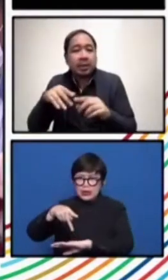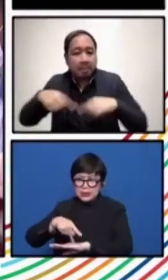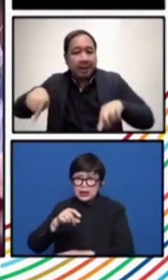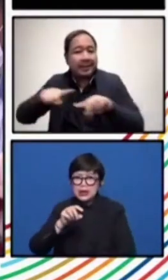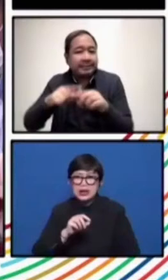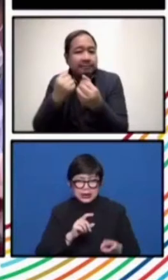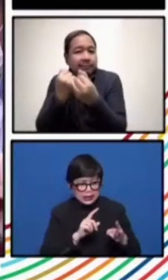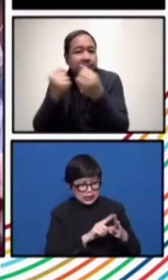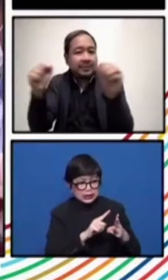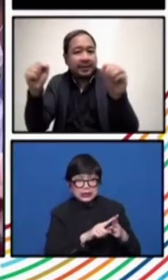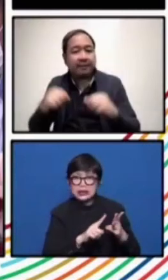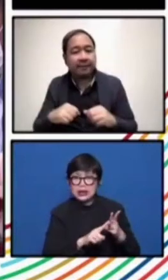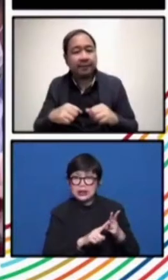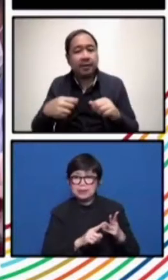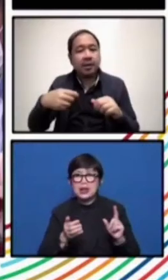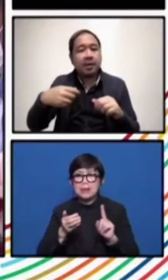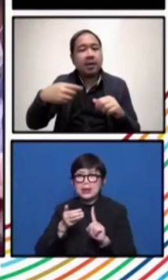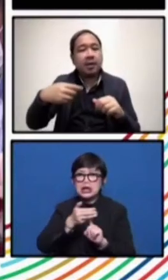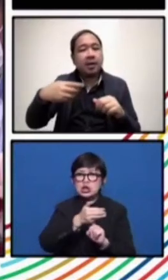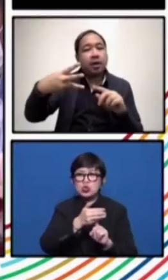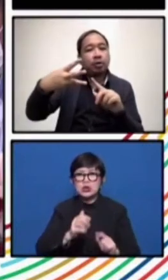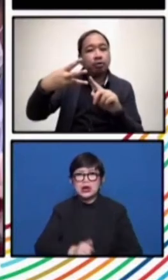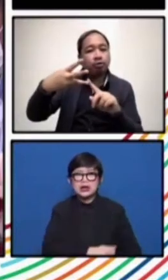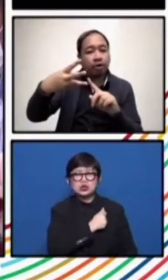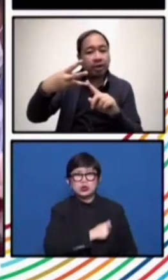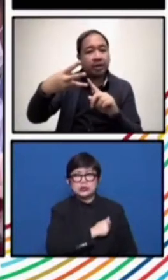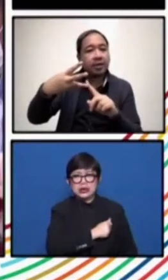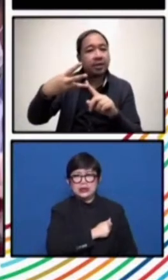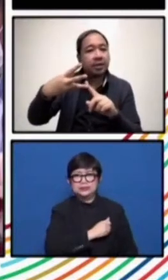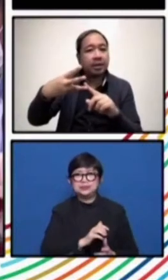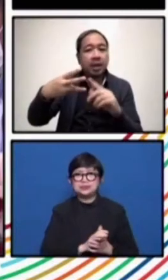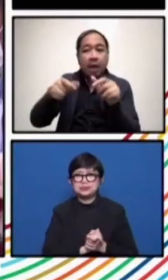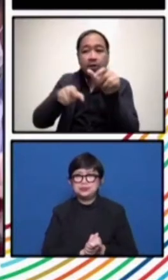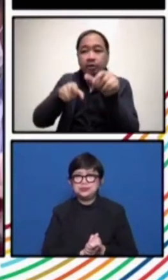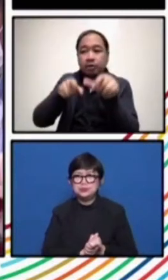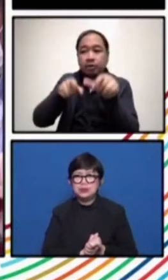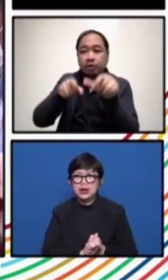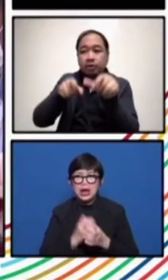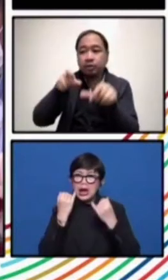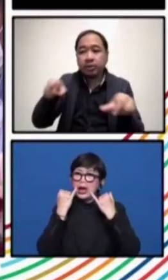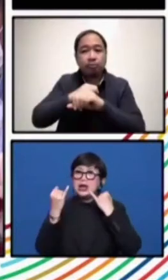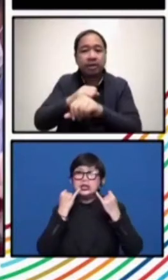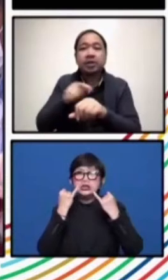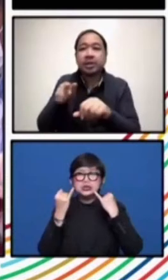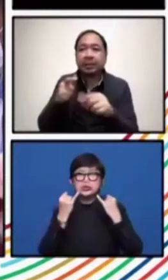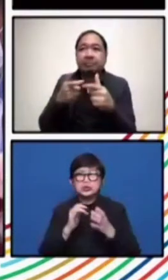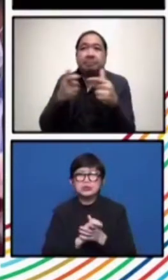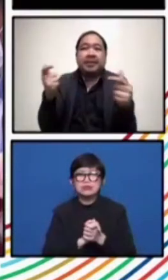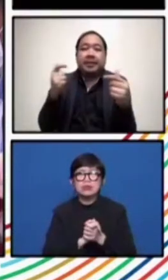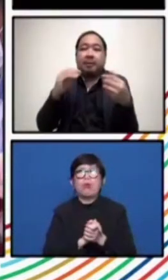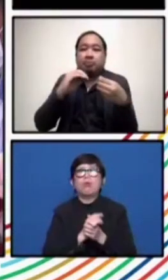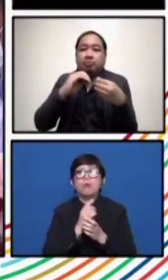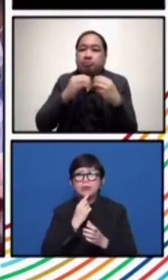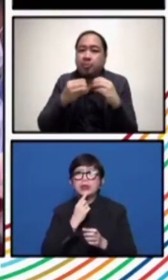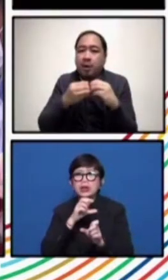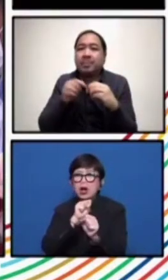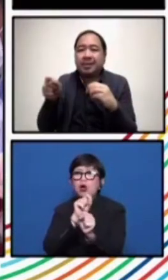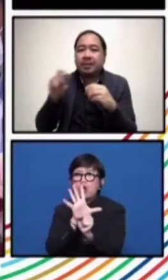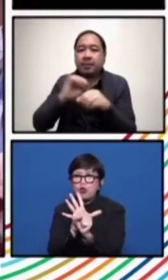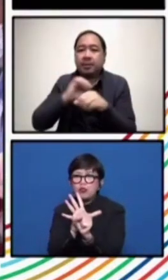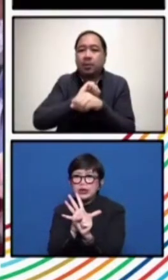respect to the social protection is an issue because of Corbin is social assistance